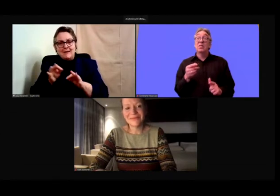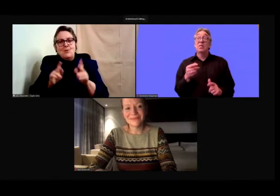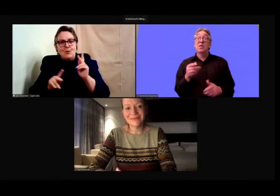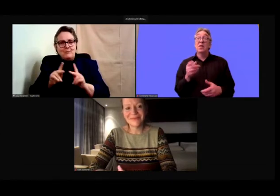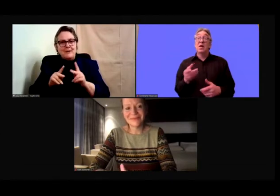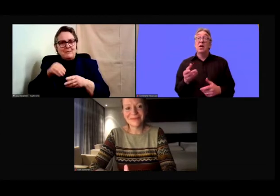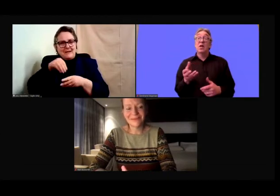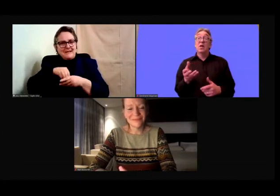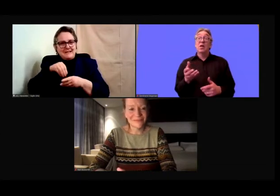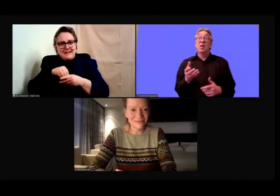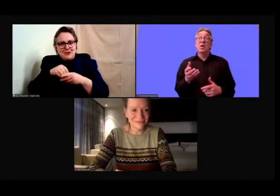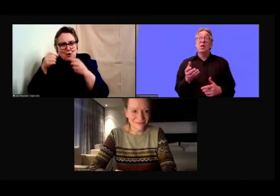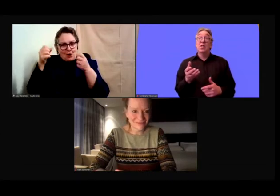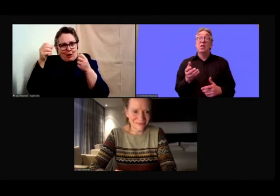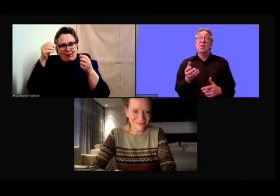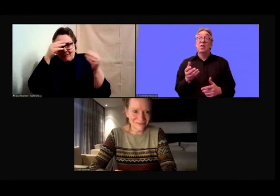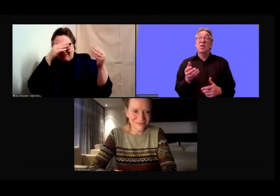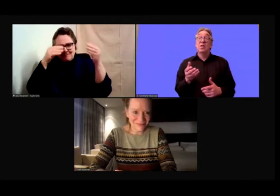Yeah,